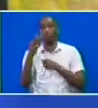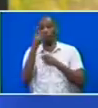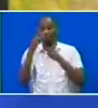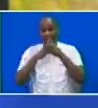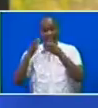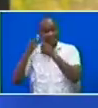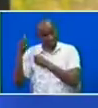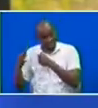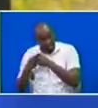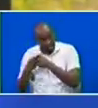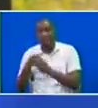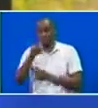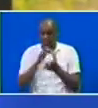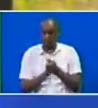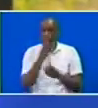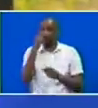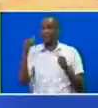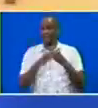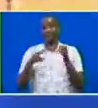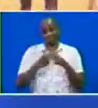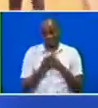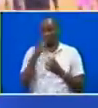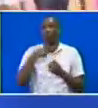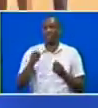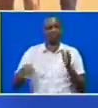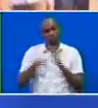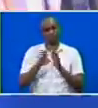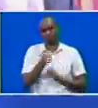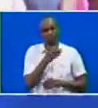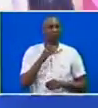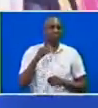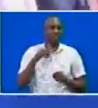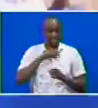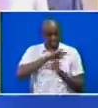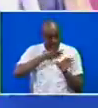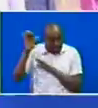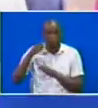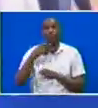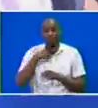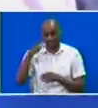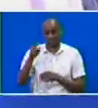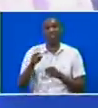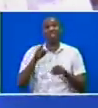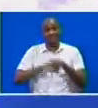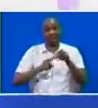in 2008. He's set to replace Aden Duale as majority leader in the National Assembly if